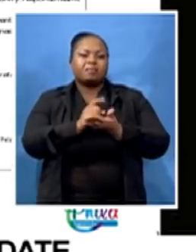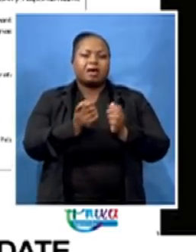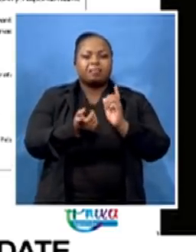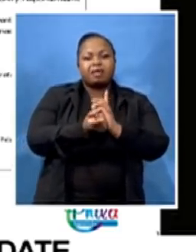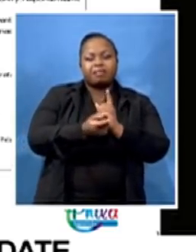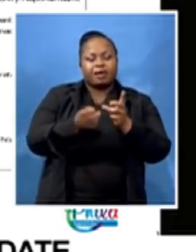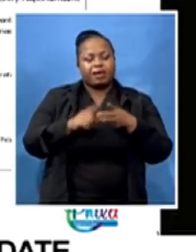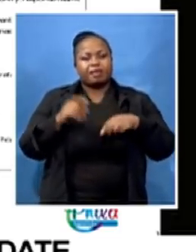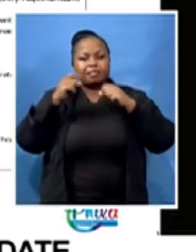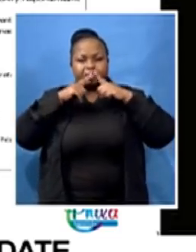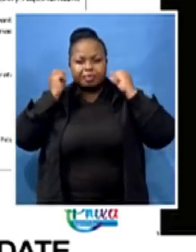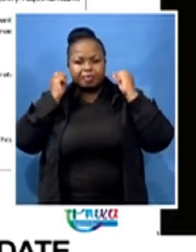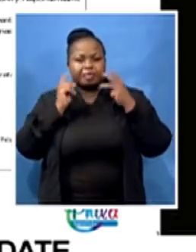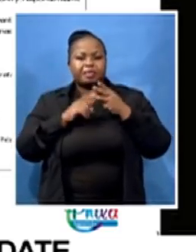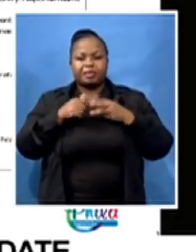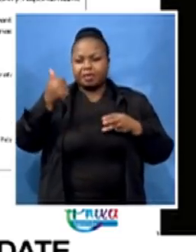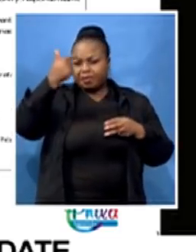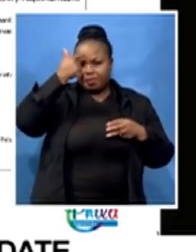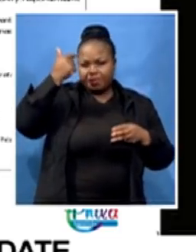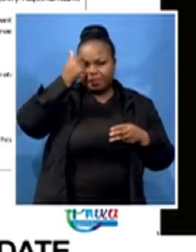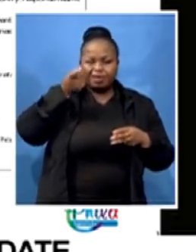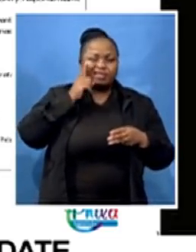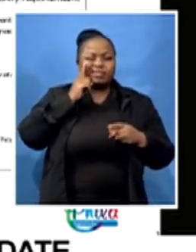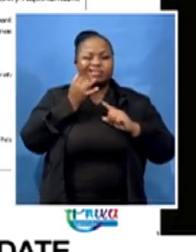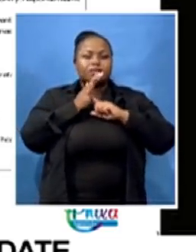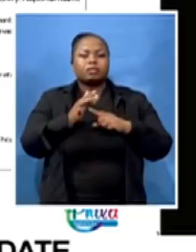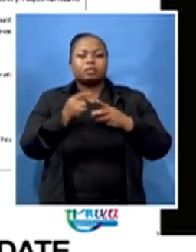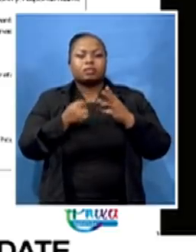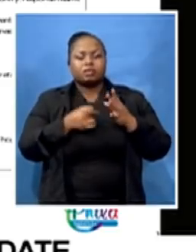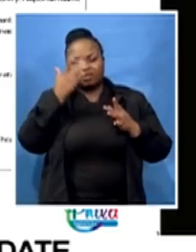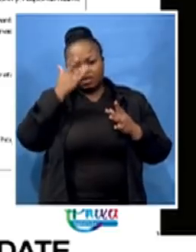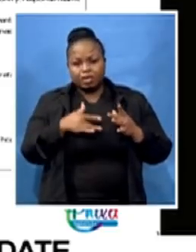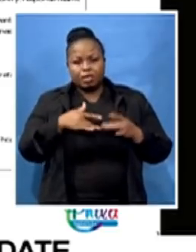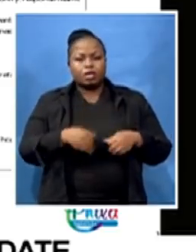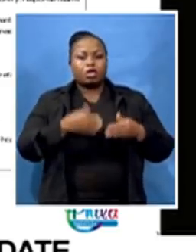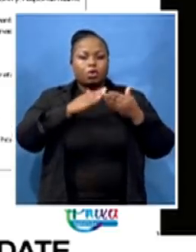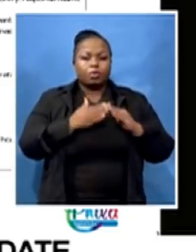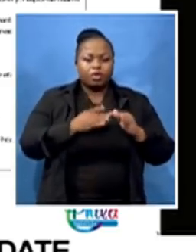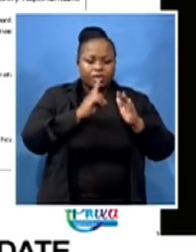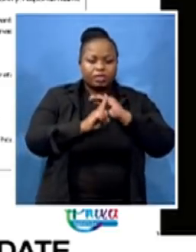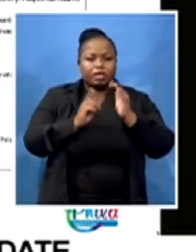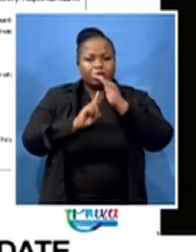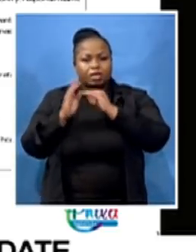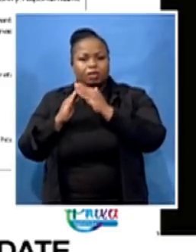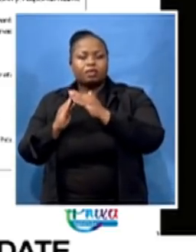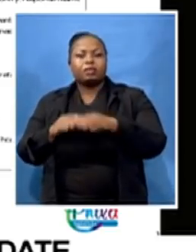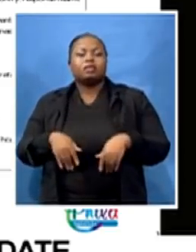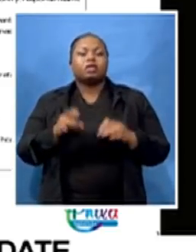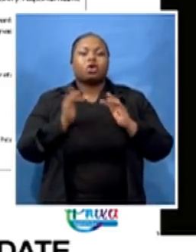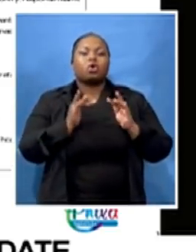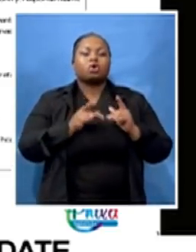community and contact tracing. Sorry, that's a contact, not contract. and then testing and isolation,